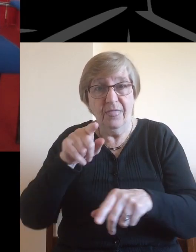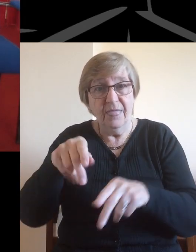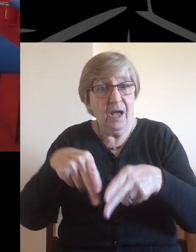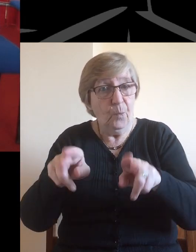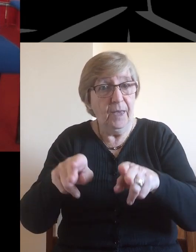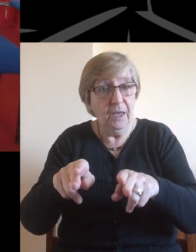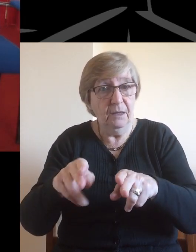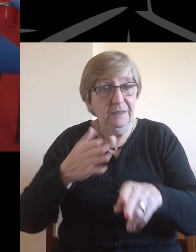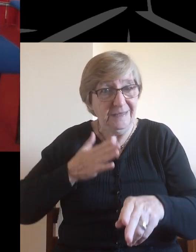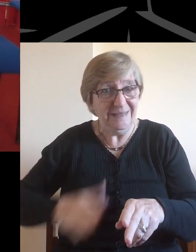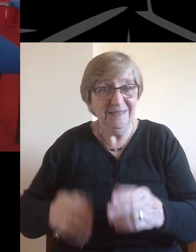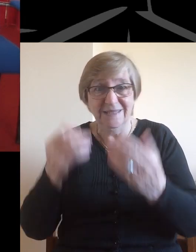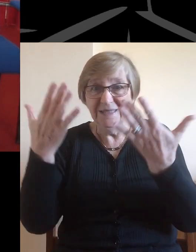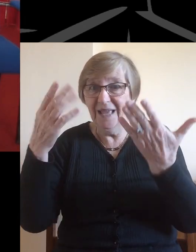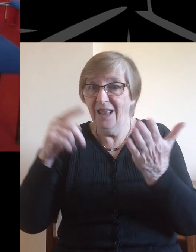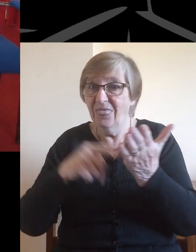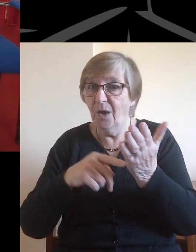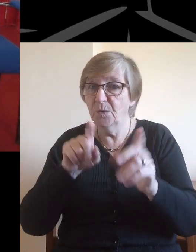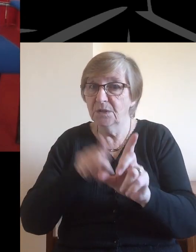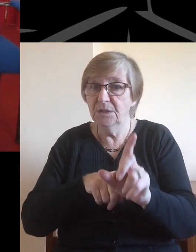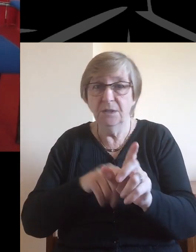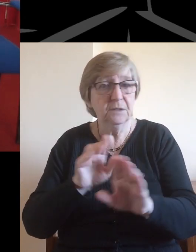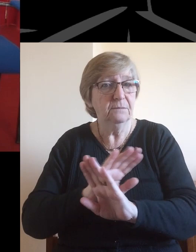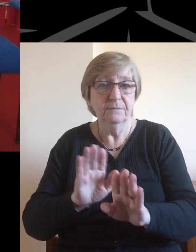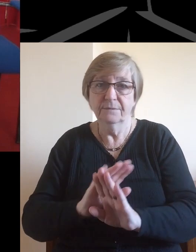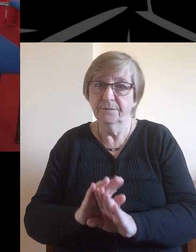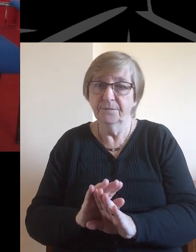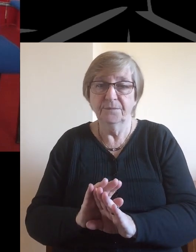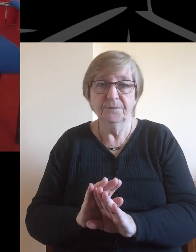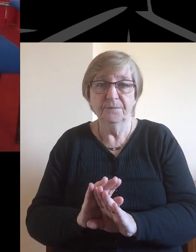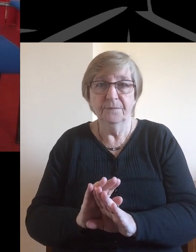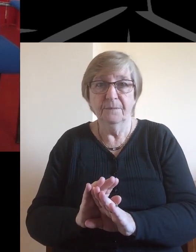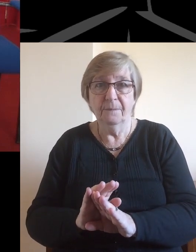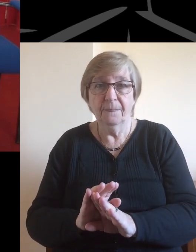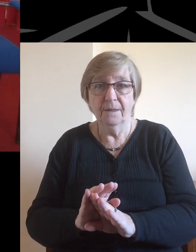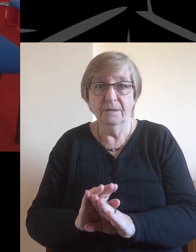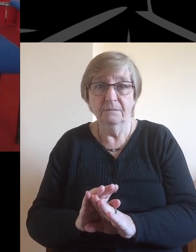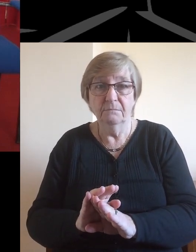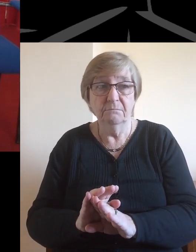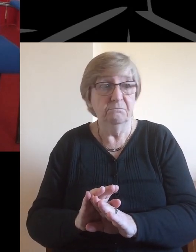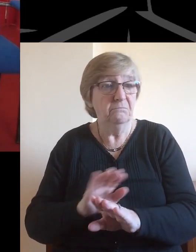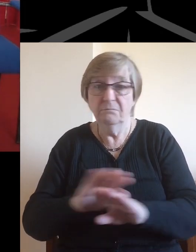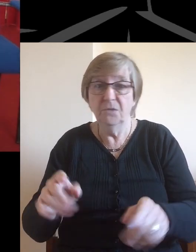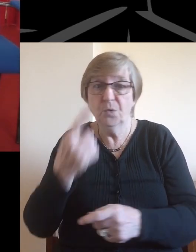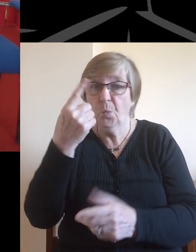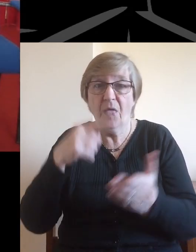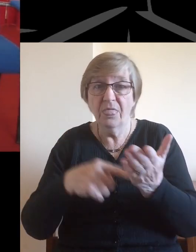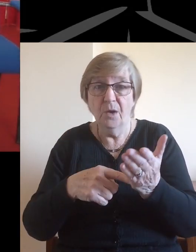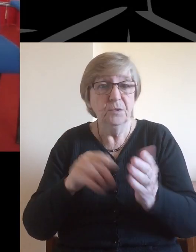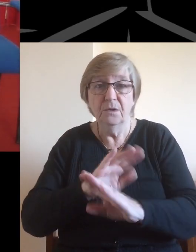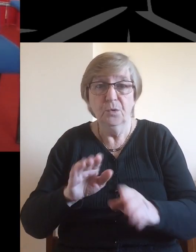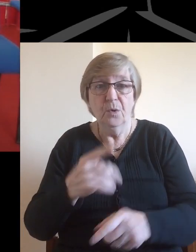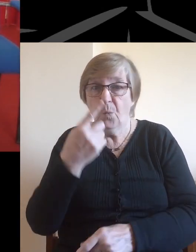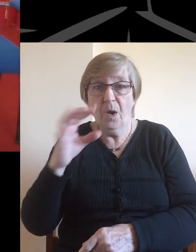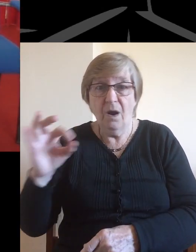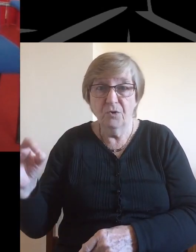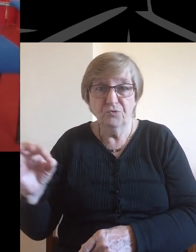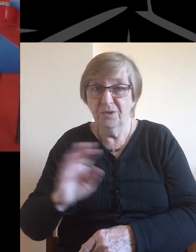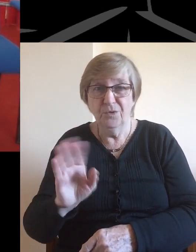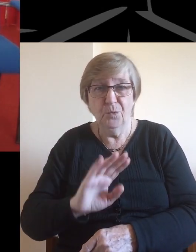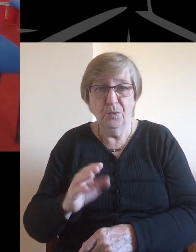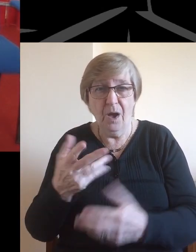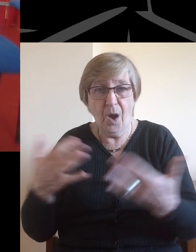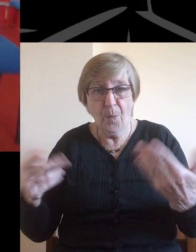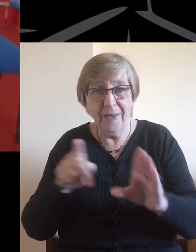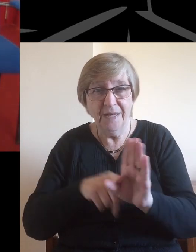That way, it doesn't take 10,000 years for the whole world to become Christian. It doesn't even take 1,000 or 100 years. It's done, in fact,